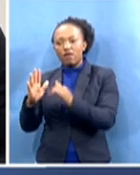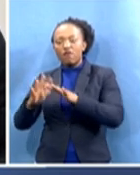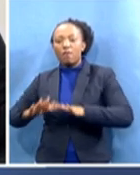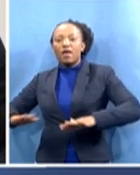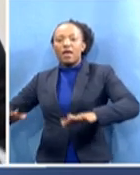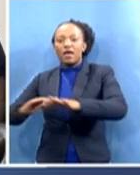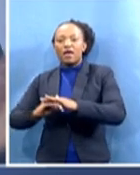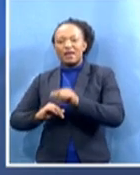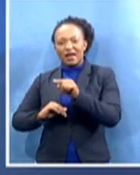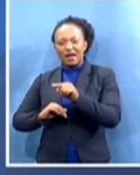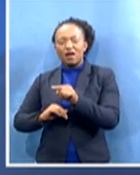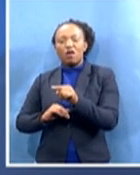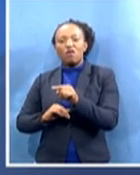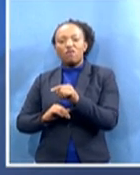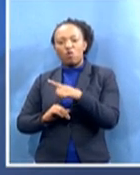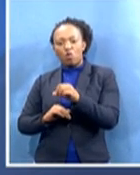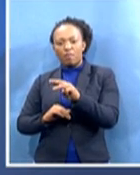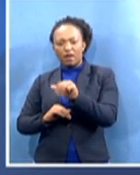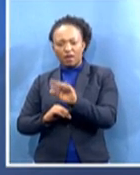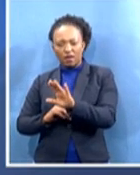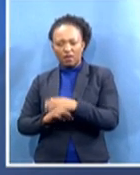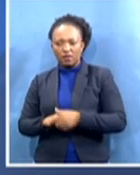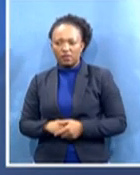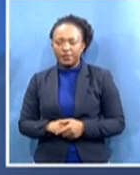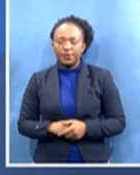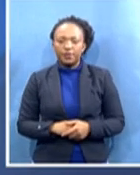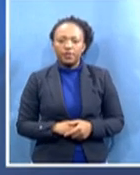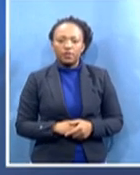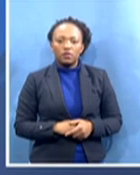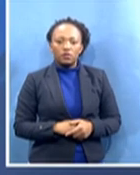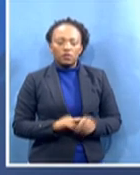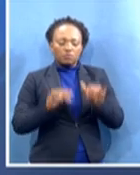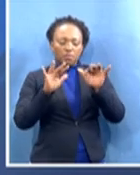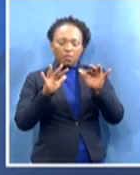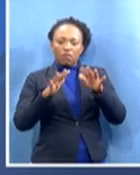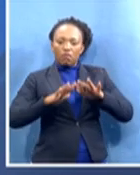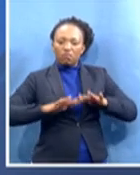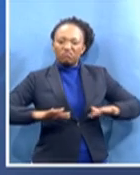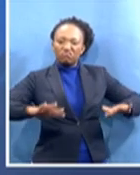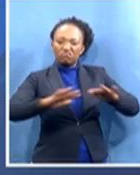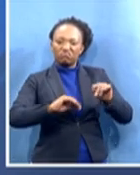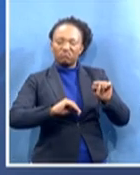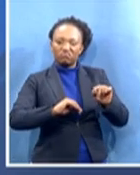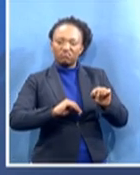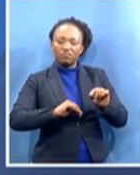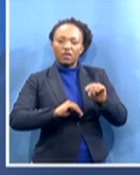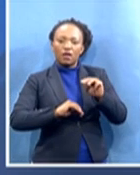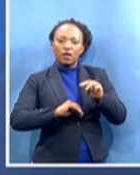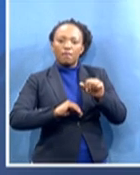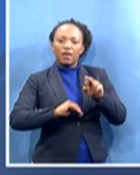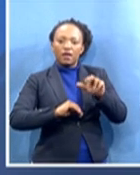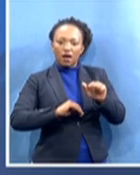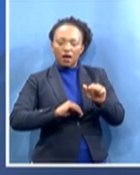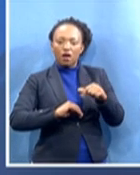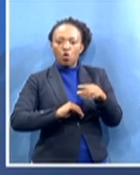I think people from Nyiragongo moved since we've been alerted, and now